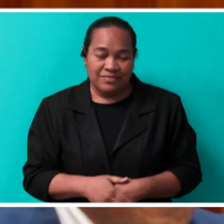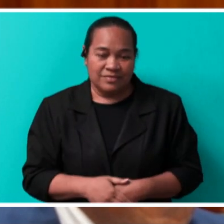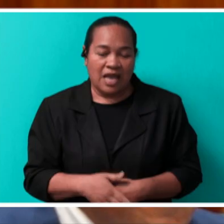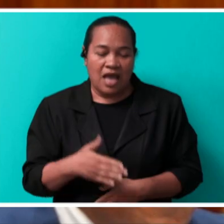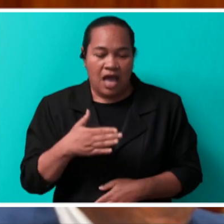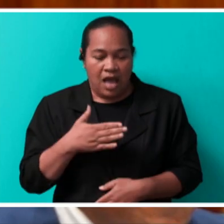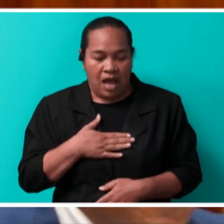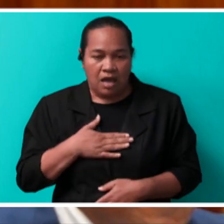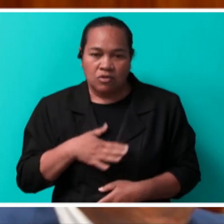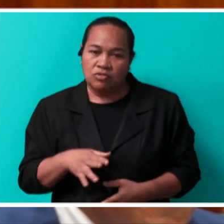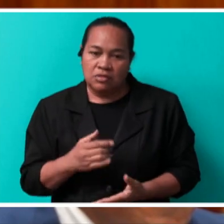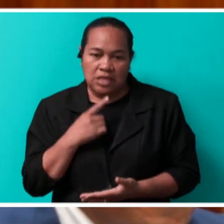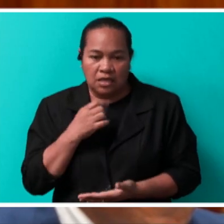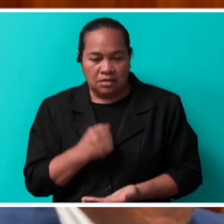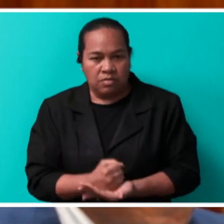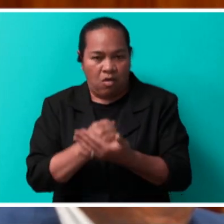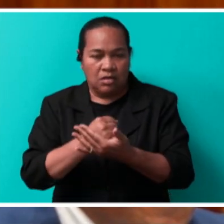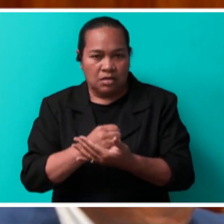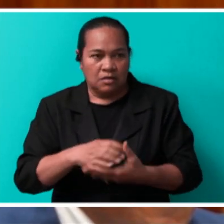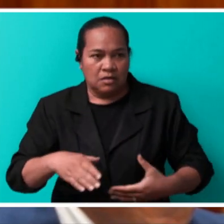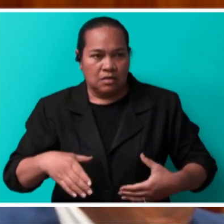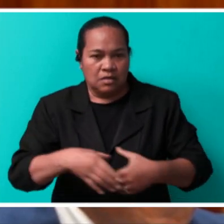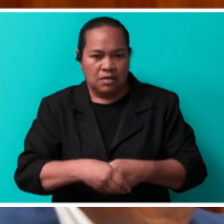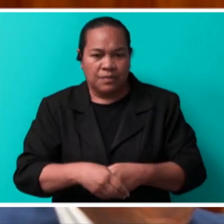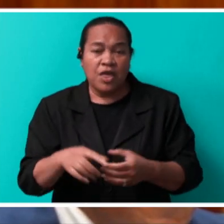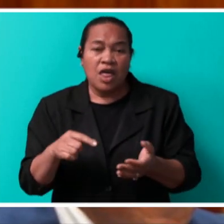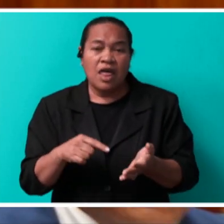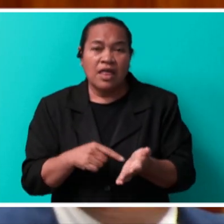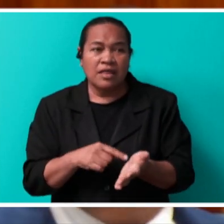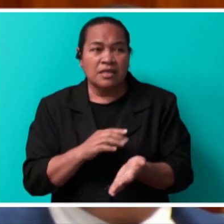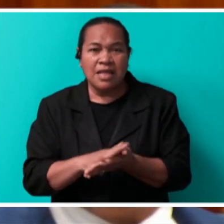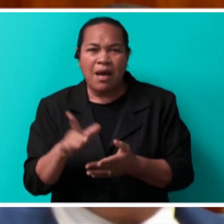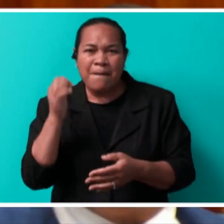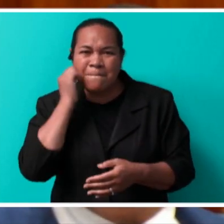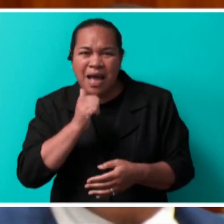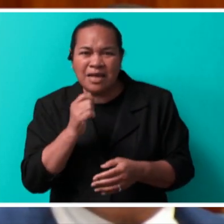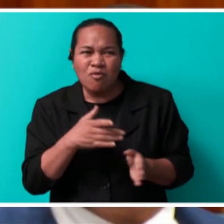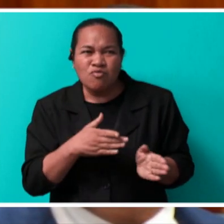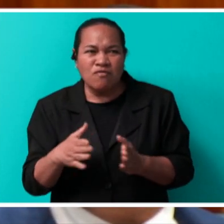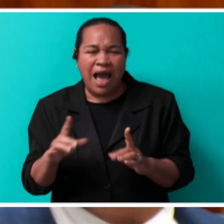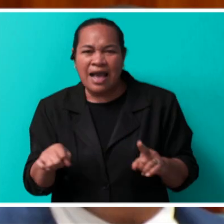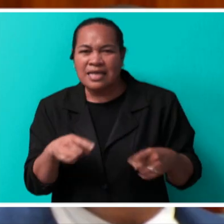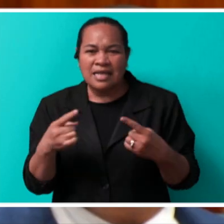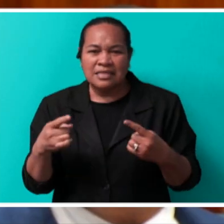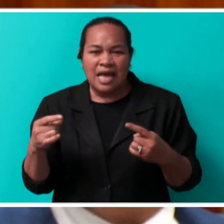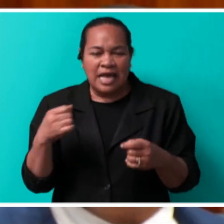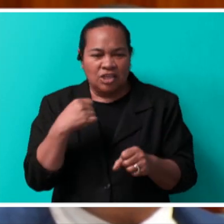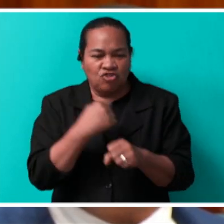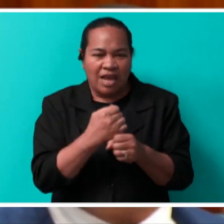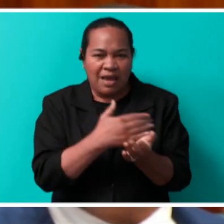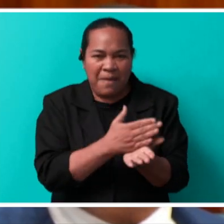in solidarity with the Thursdays in Black movement against gender-based